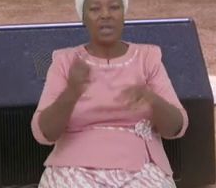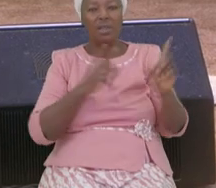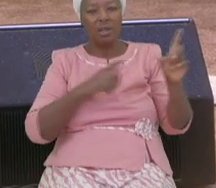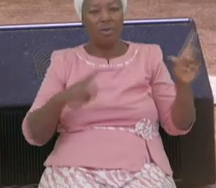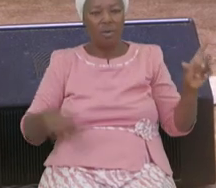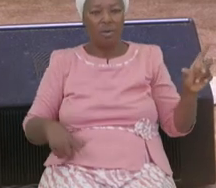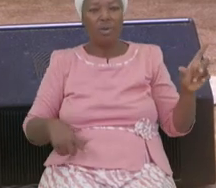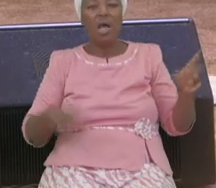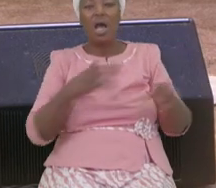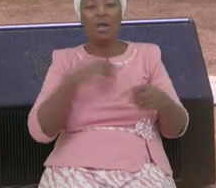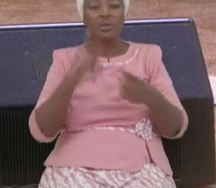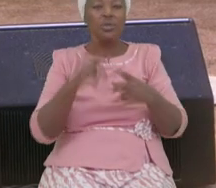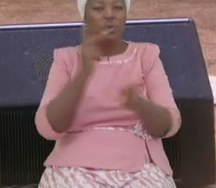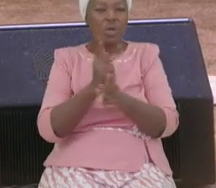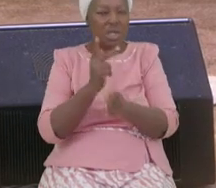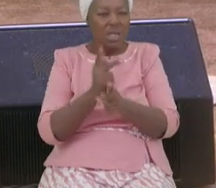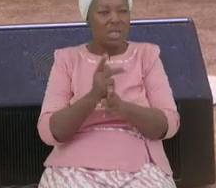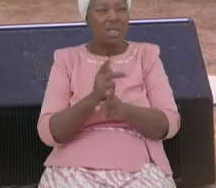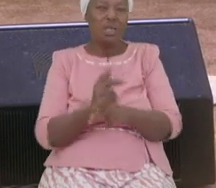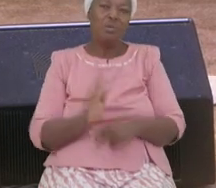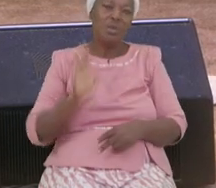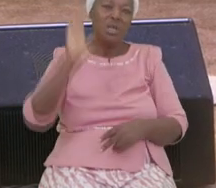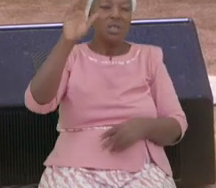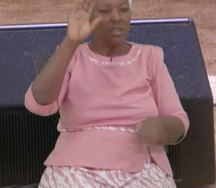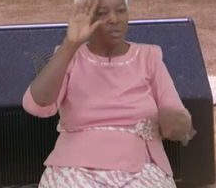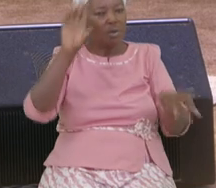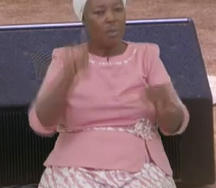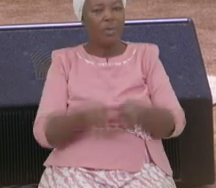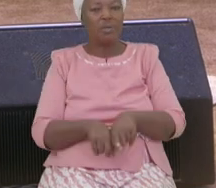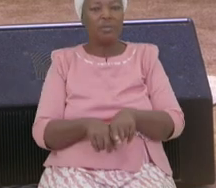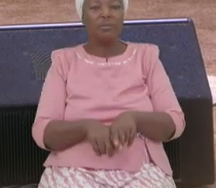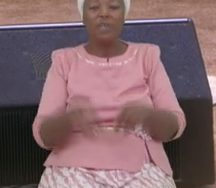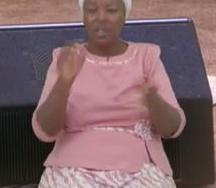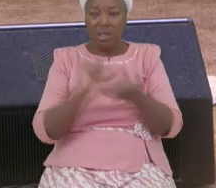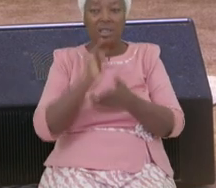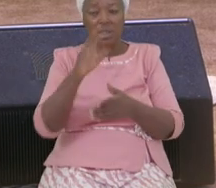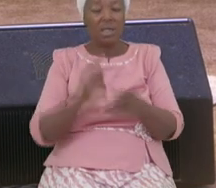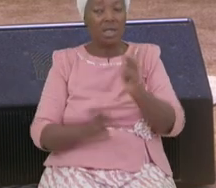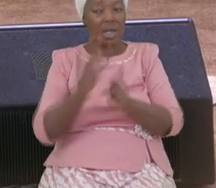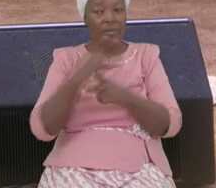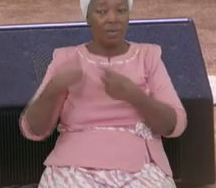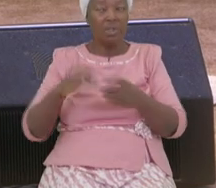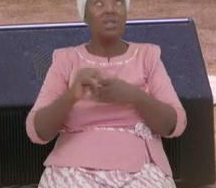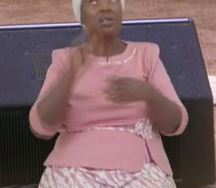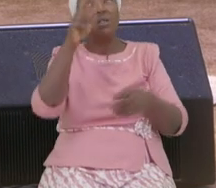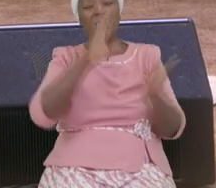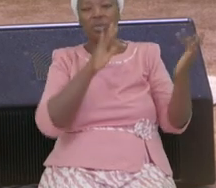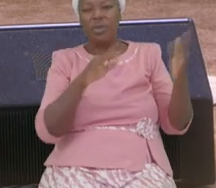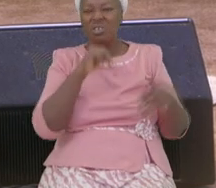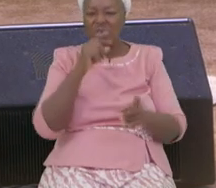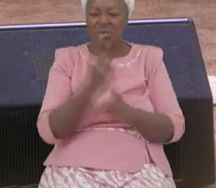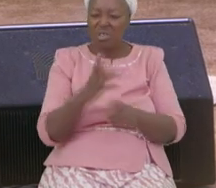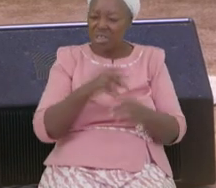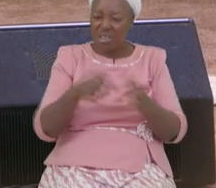the Lord and to keep his commandments. That's the heart he expects. It's not just, you know, this is a